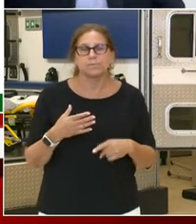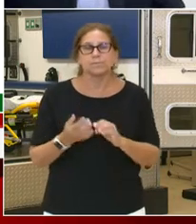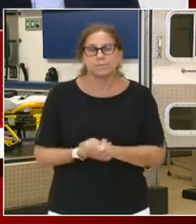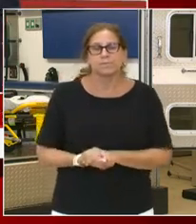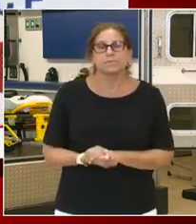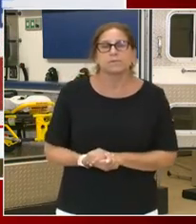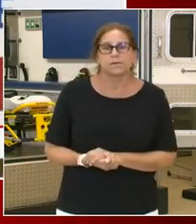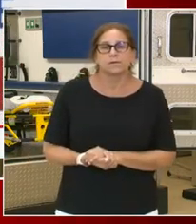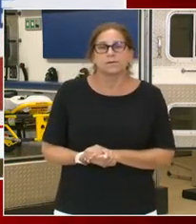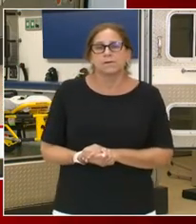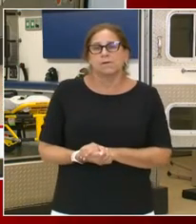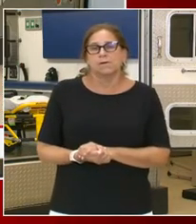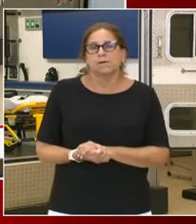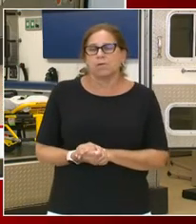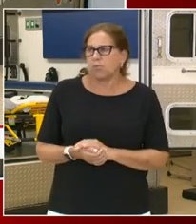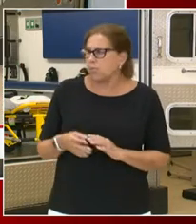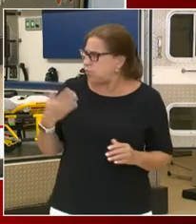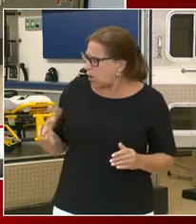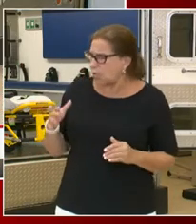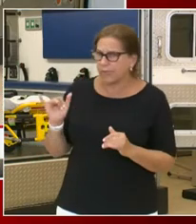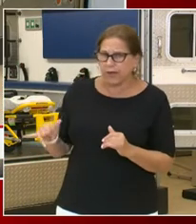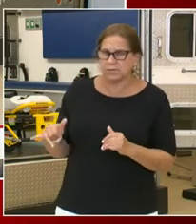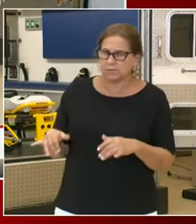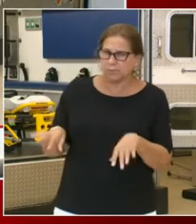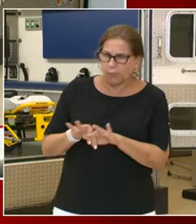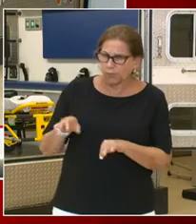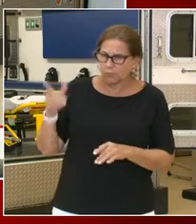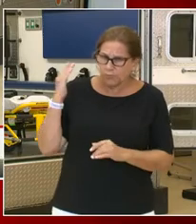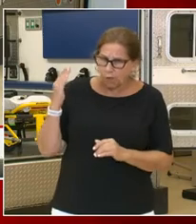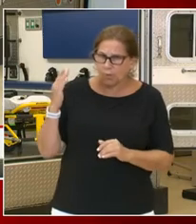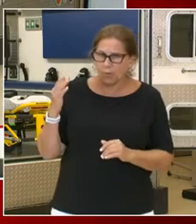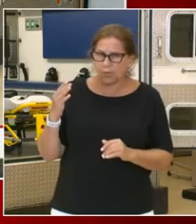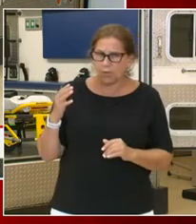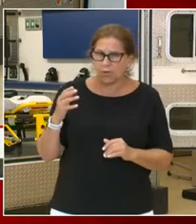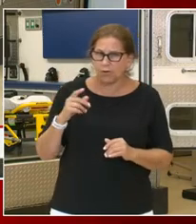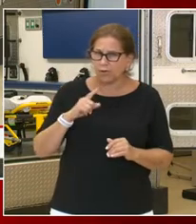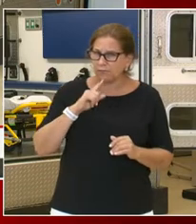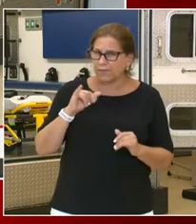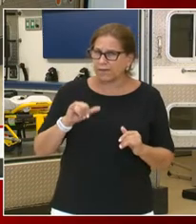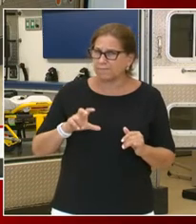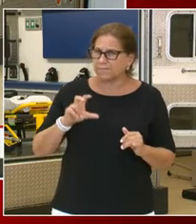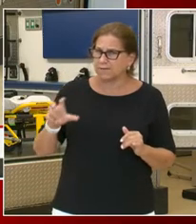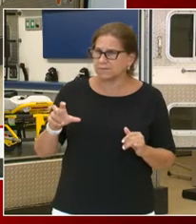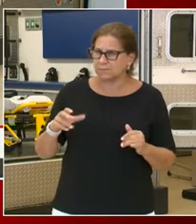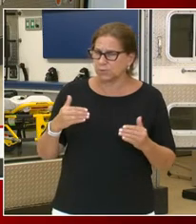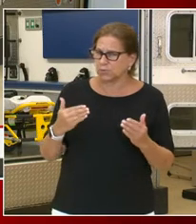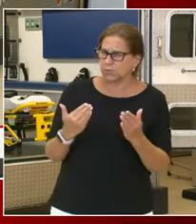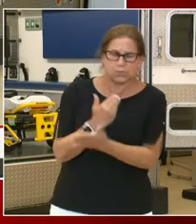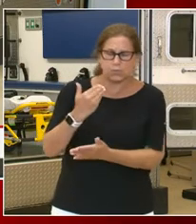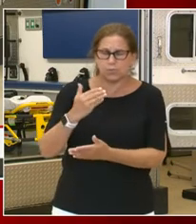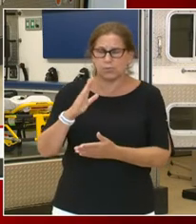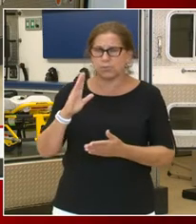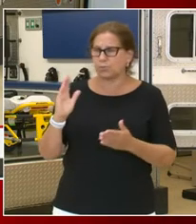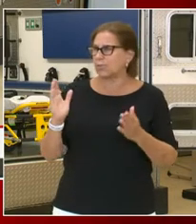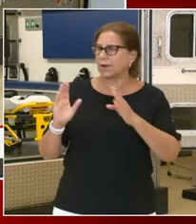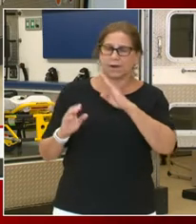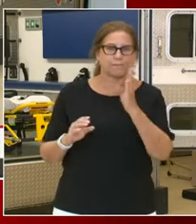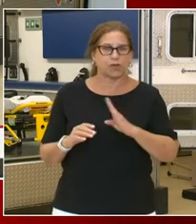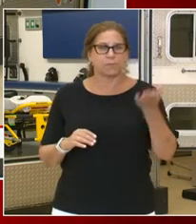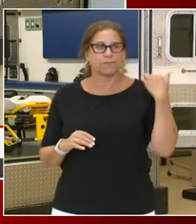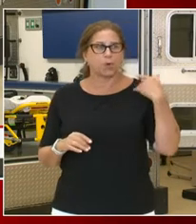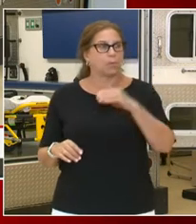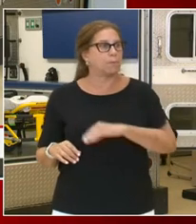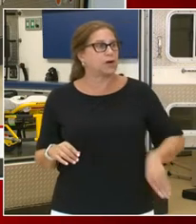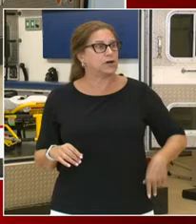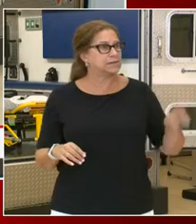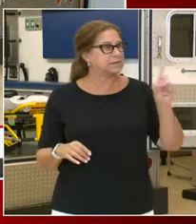That is important and historic investment from the mayor as we get back on the path of recovery and reopening here in the district.